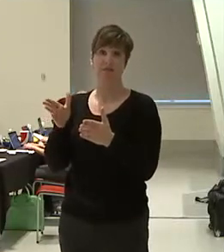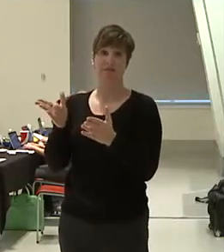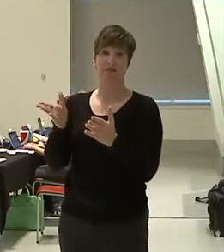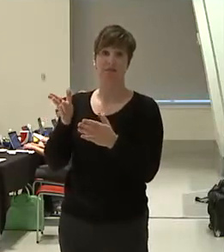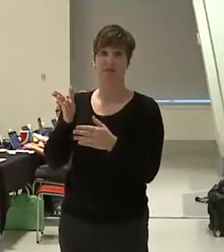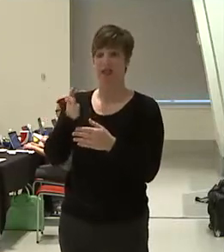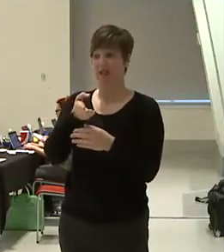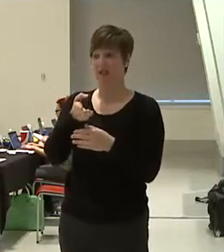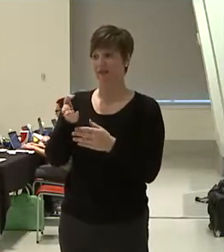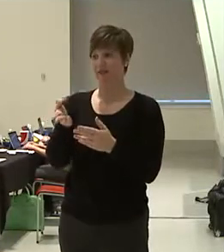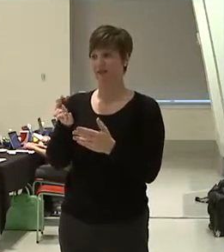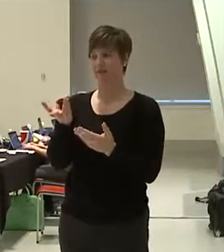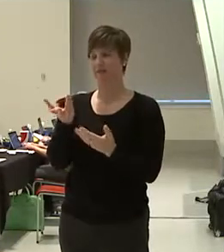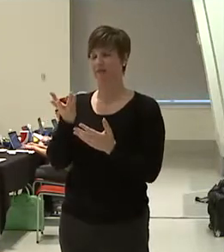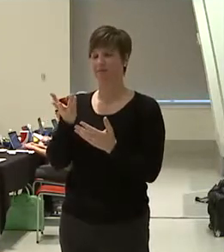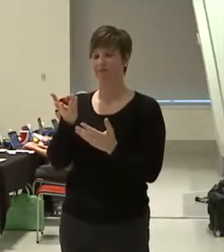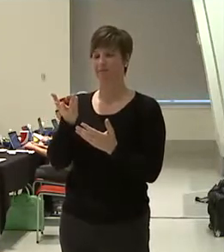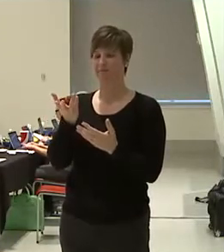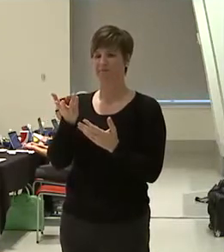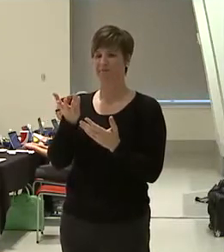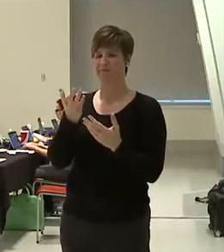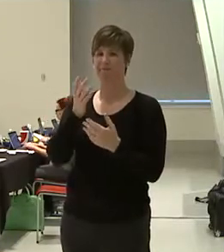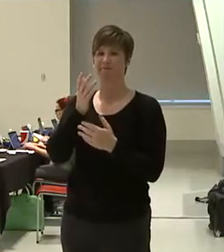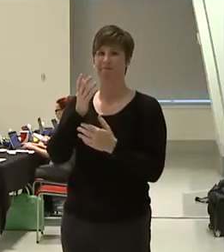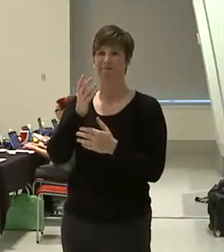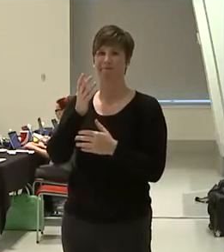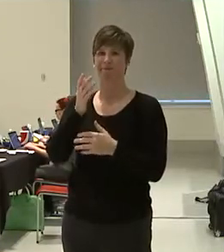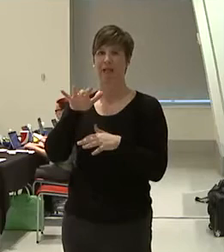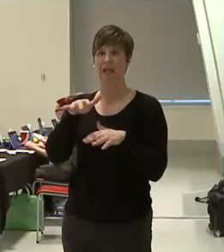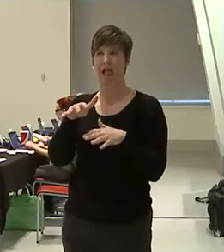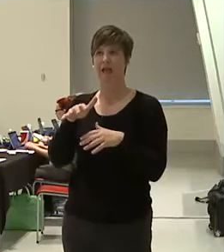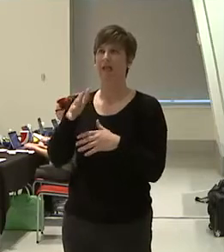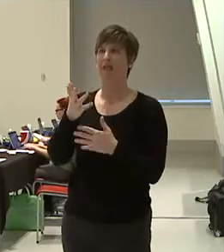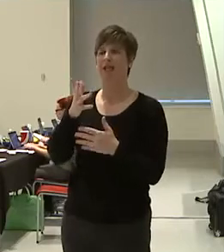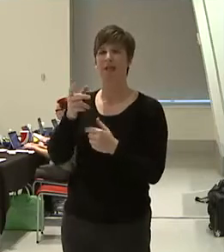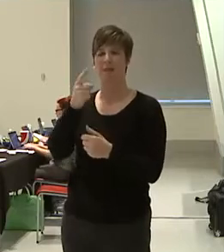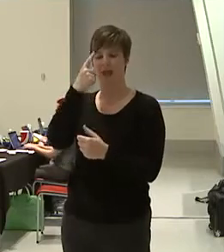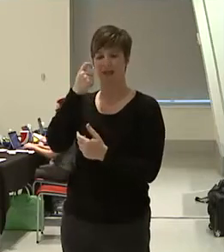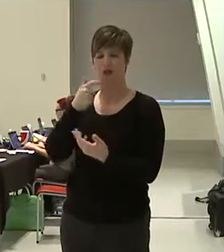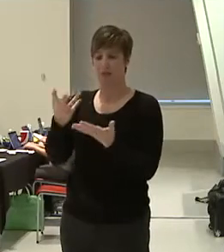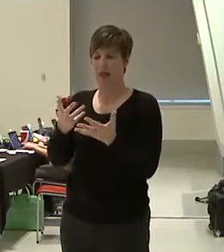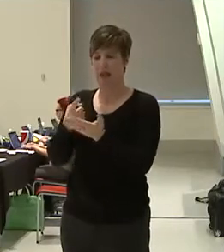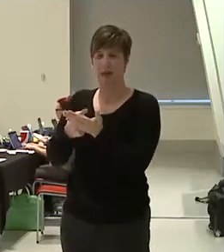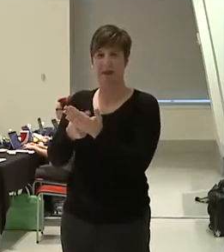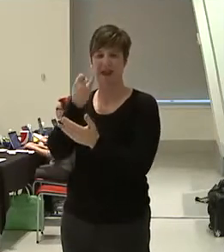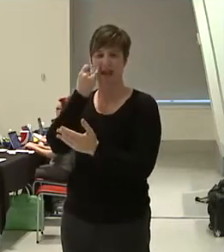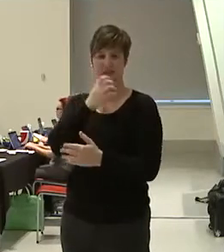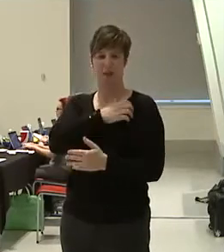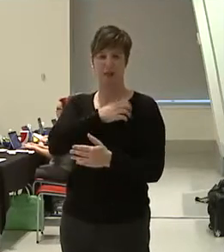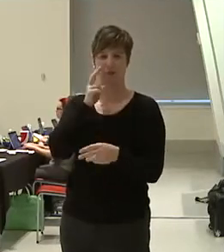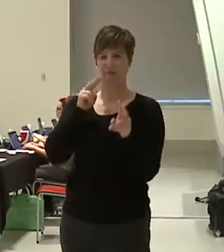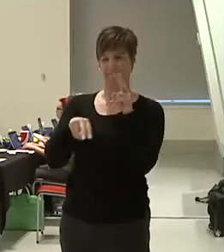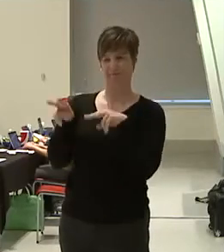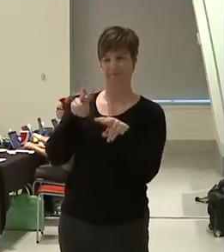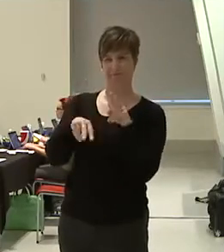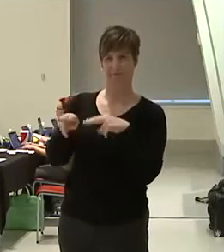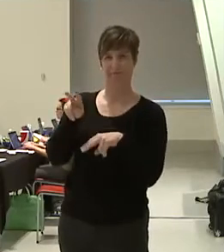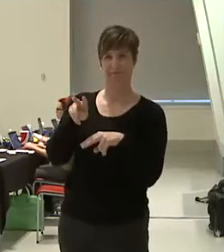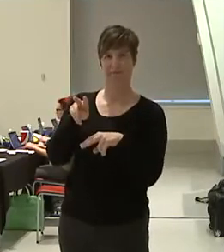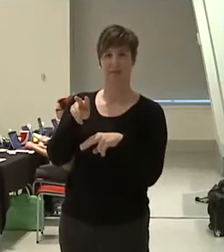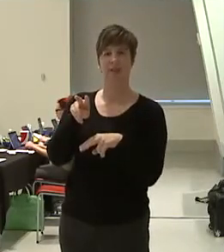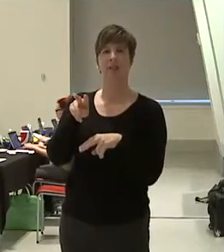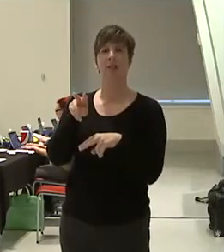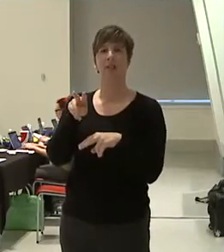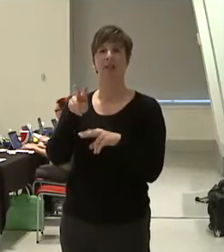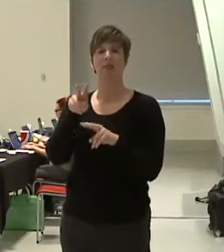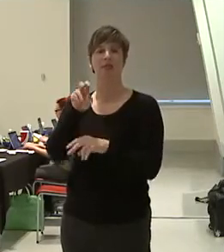it's open, it's, and because there's a lot of debate on whether or not police should be surveilling,